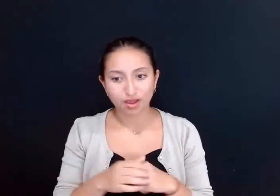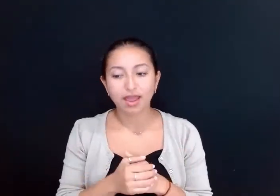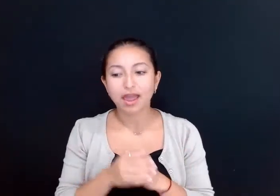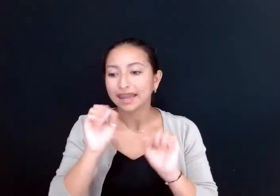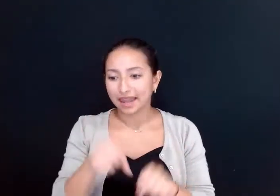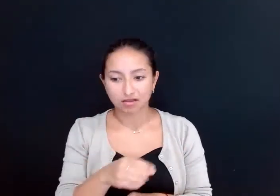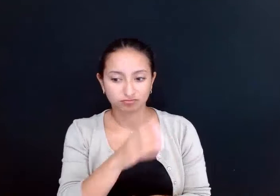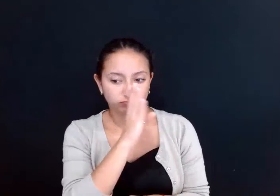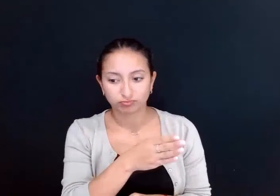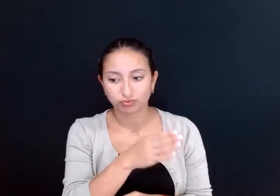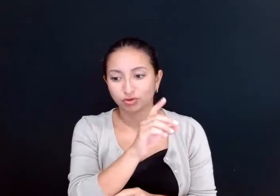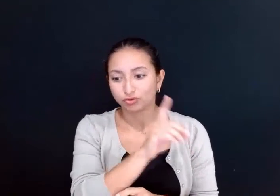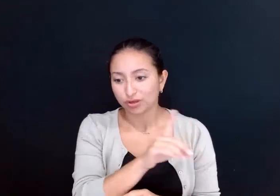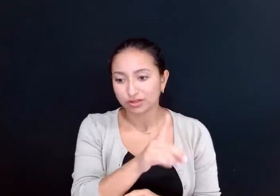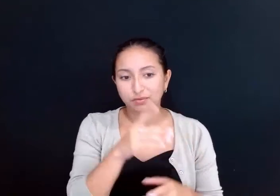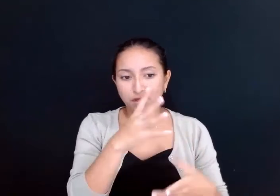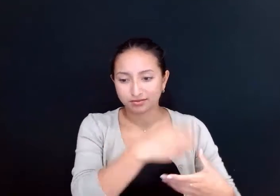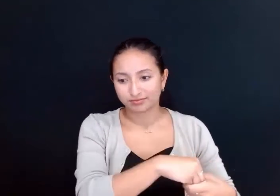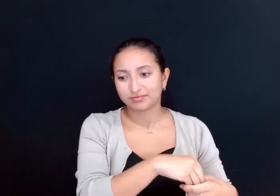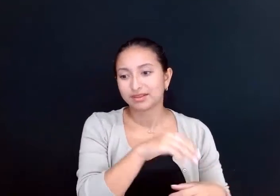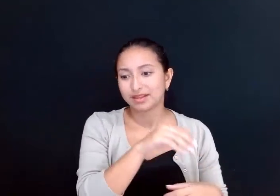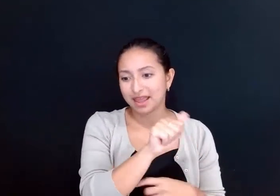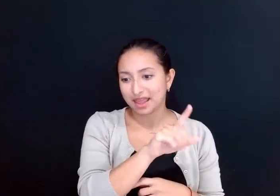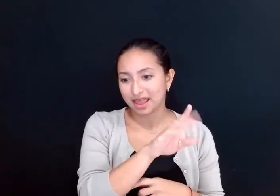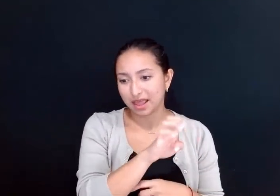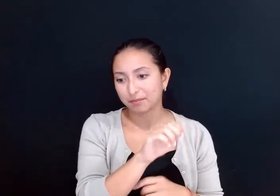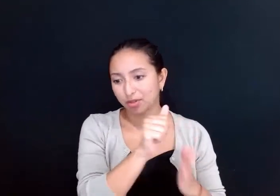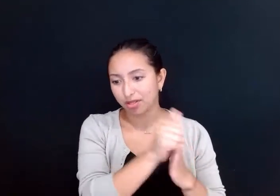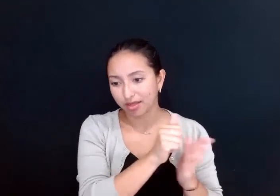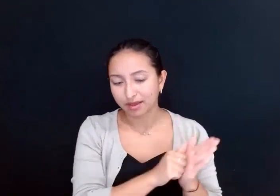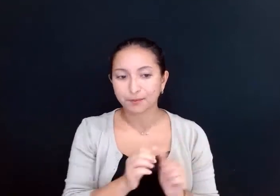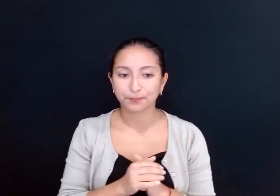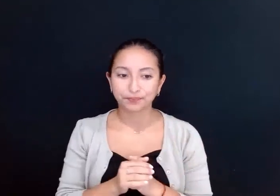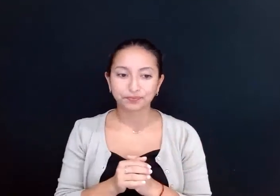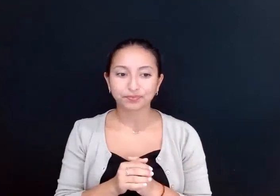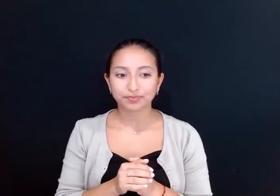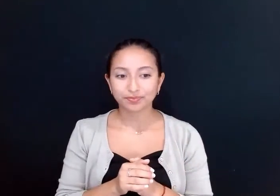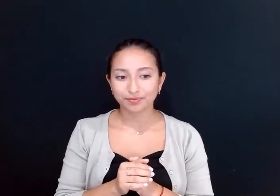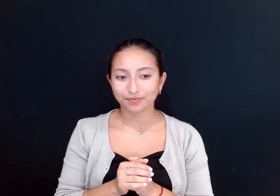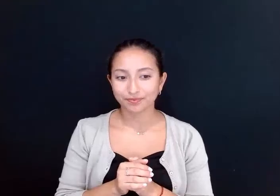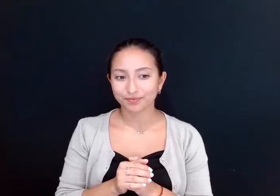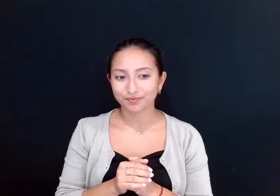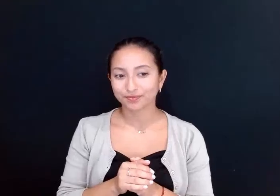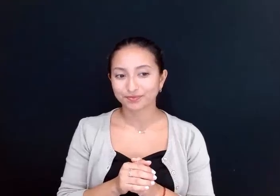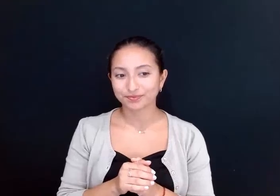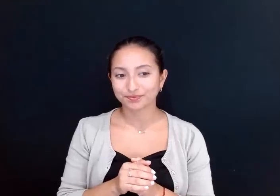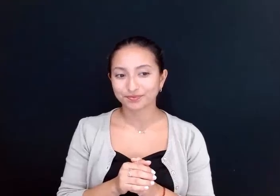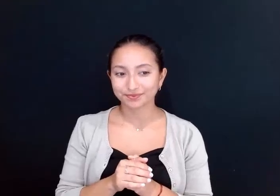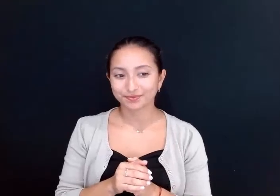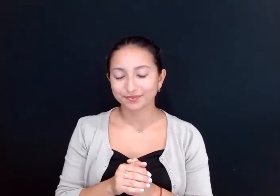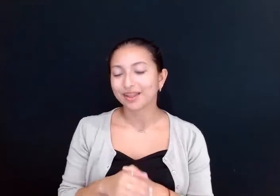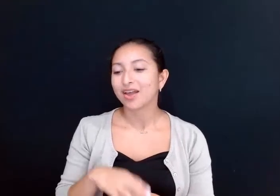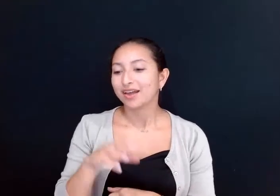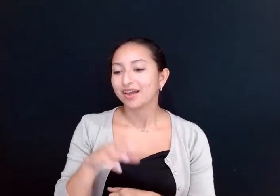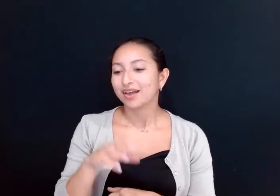into that ABLE account. Mm-hmm. Wonderful. And just as a little sneak peek here behind the